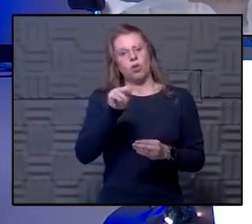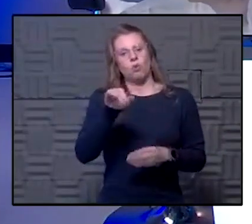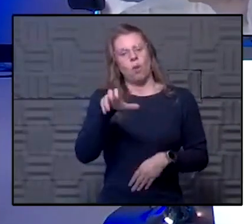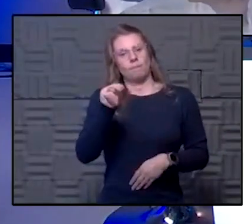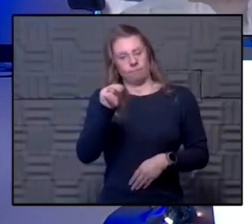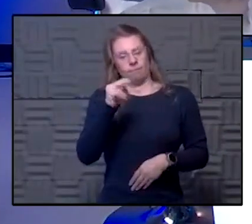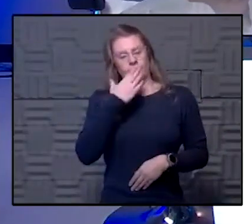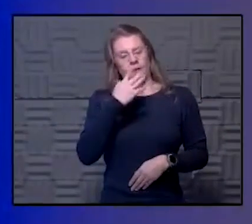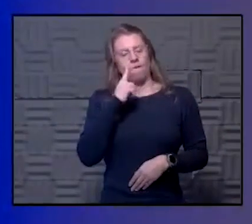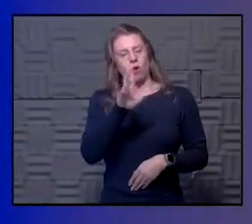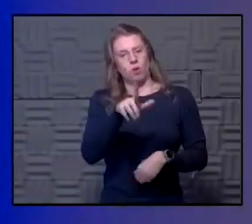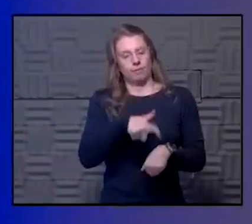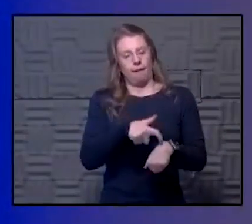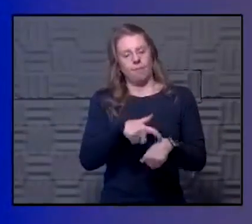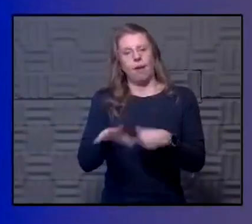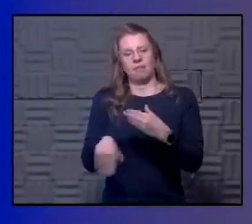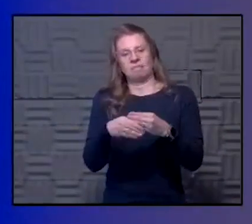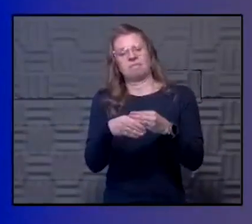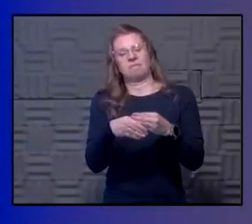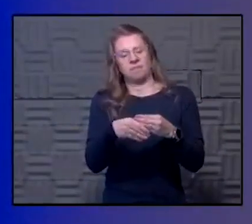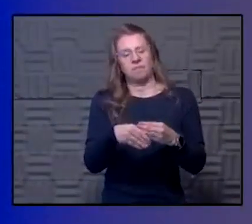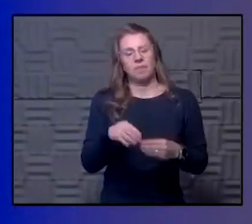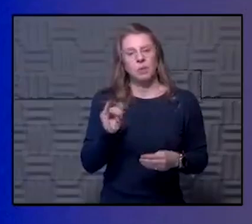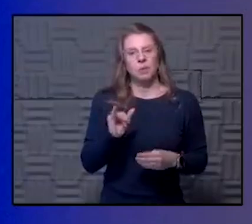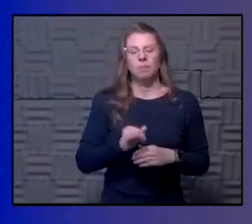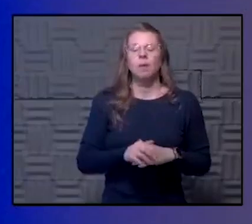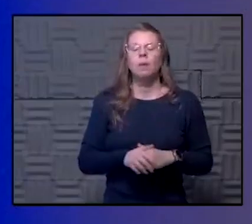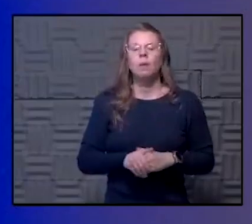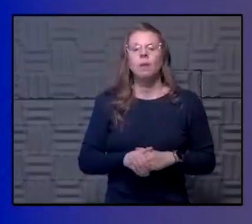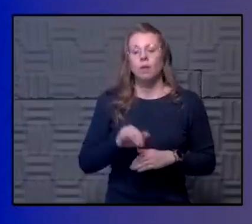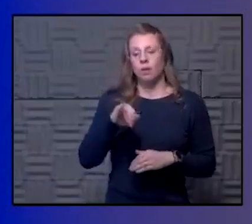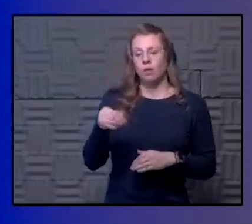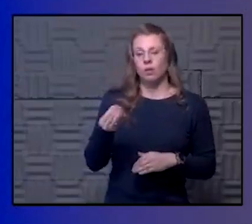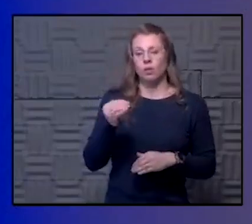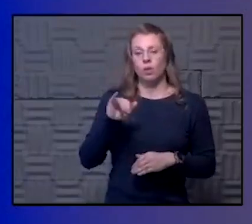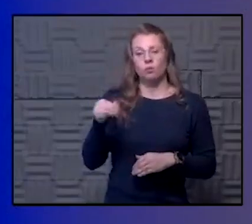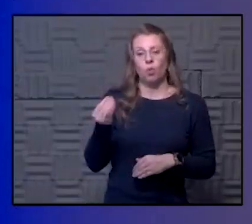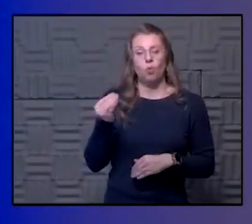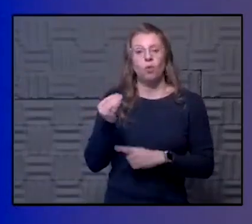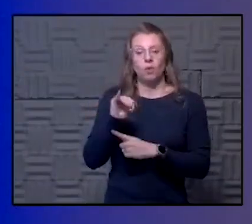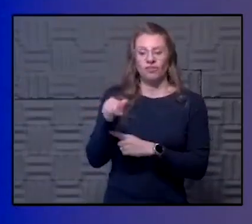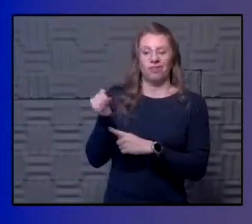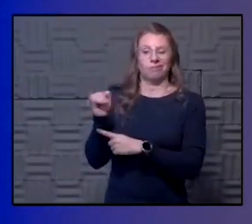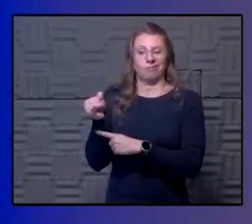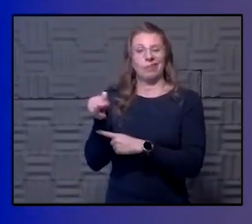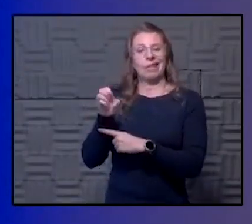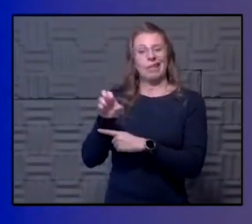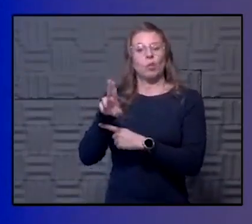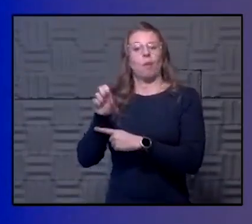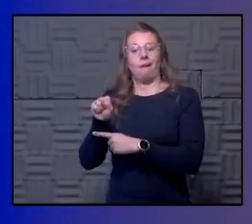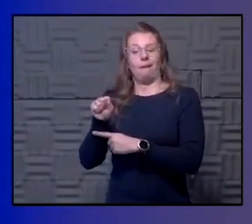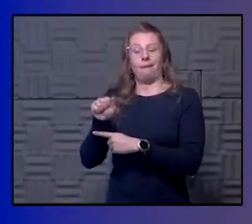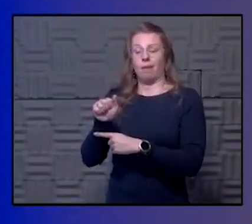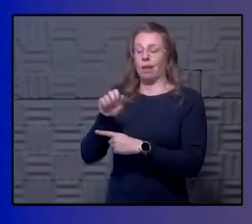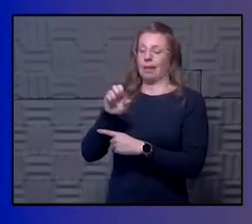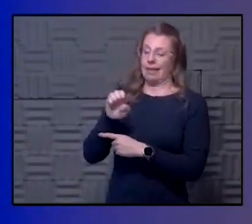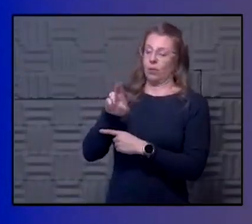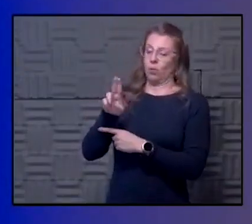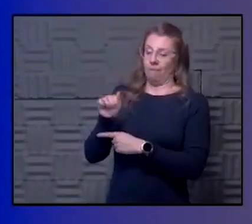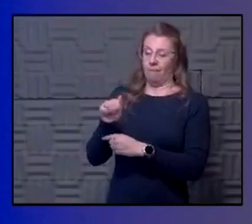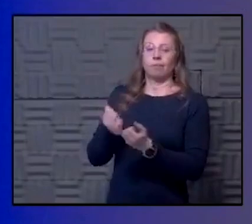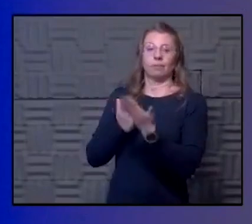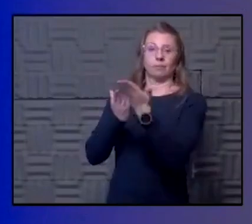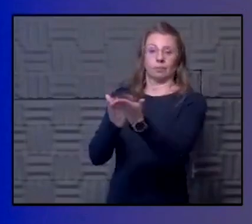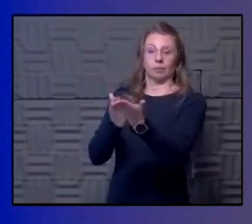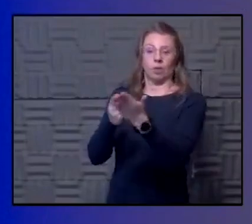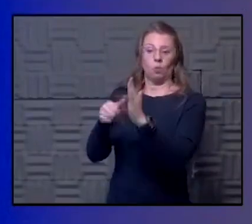time again today. To piggyback on that, we know that Johnson & Johnson's EUA has been submitted. It will be in that review process to